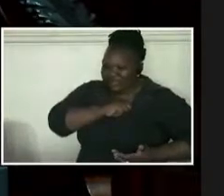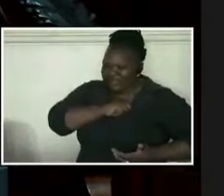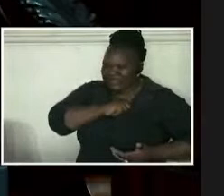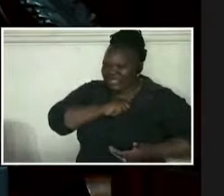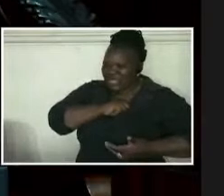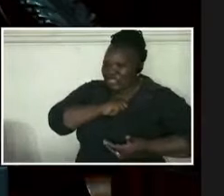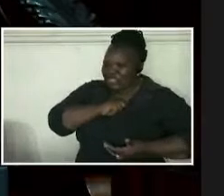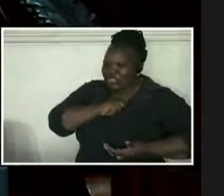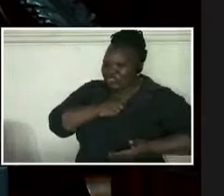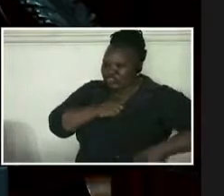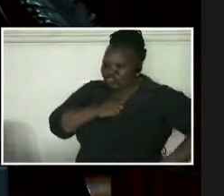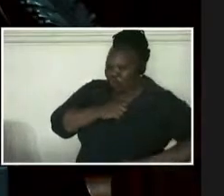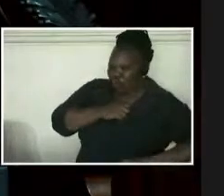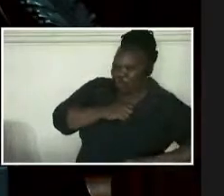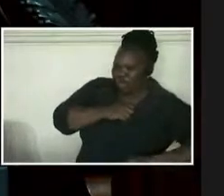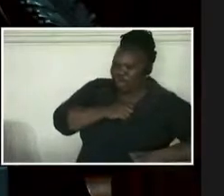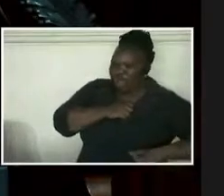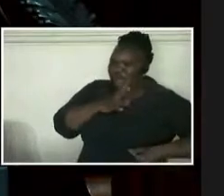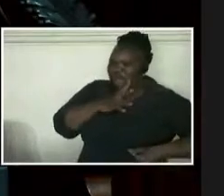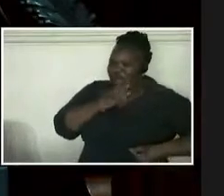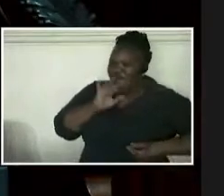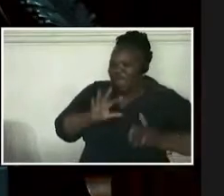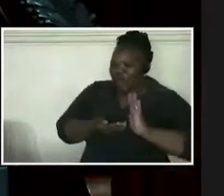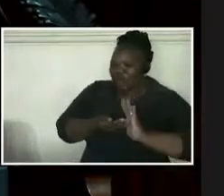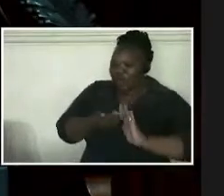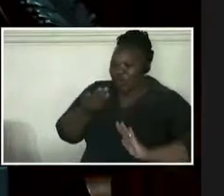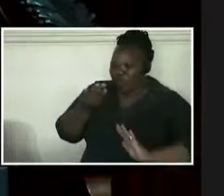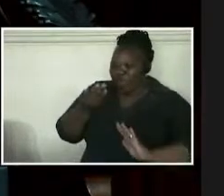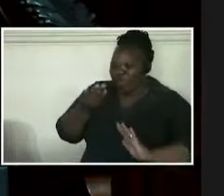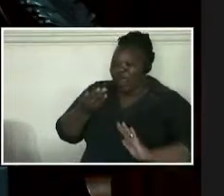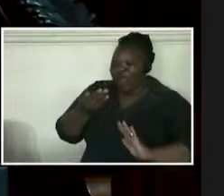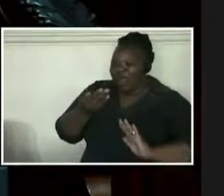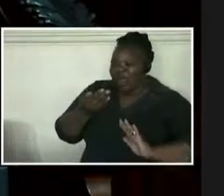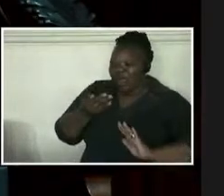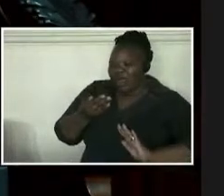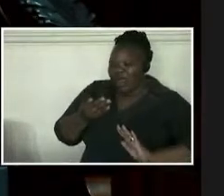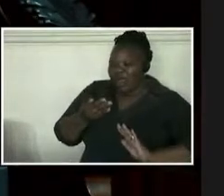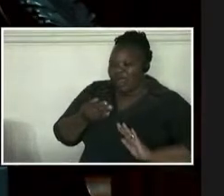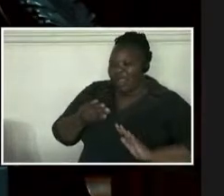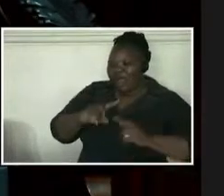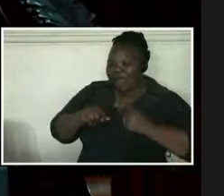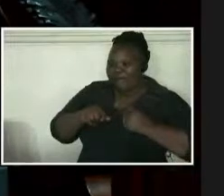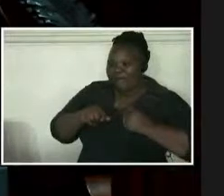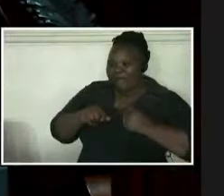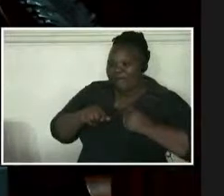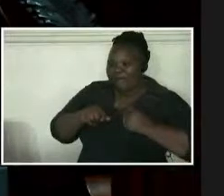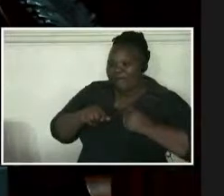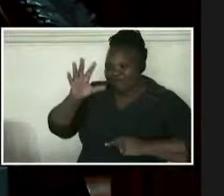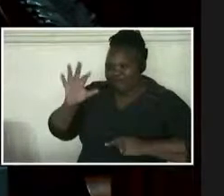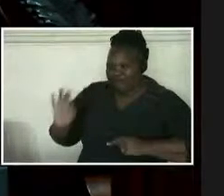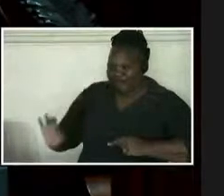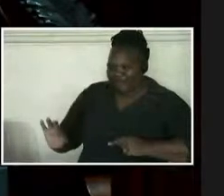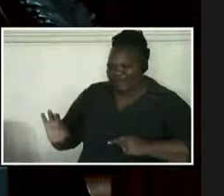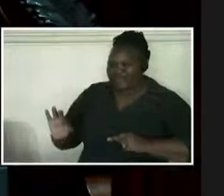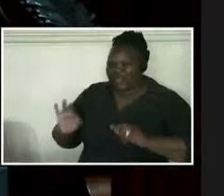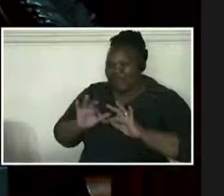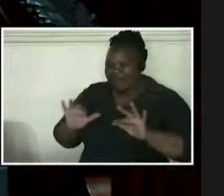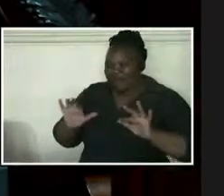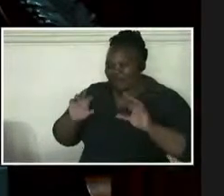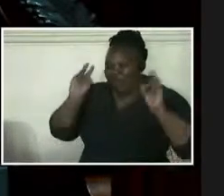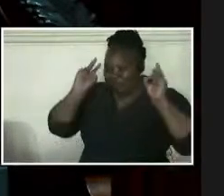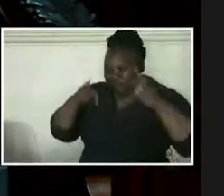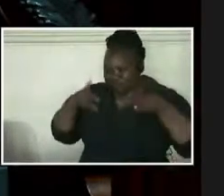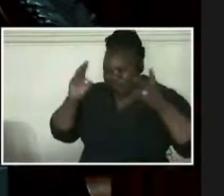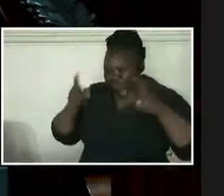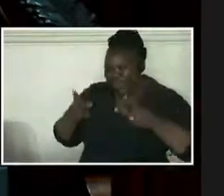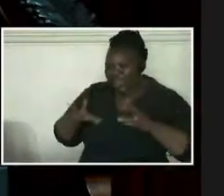chronic lung cancer are under increase and they are collectively responsible for almost 70 percent of all the deaths went worldwide and